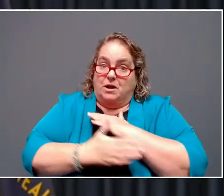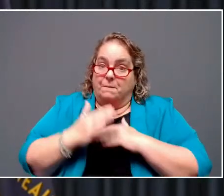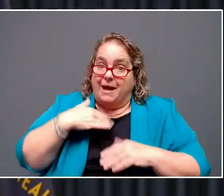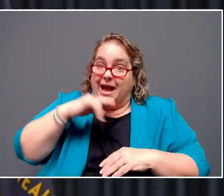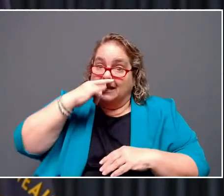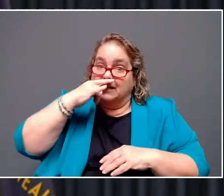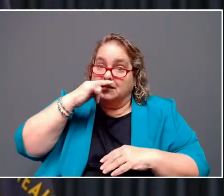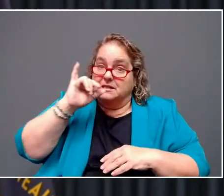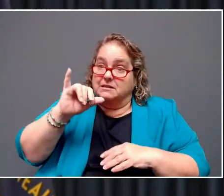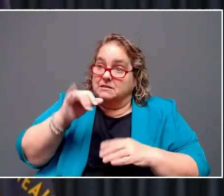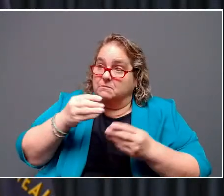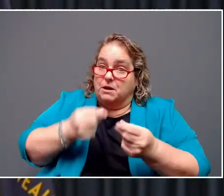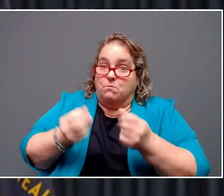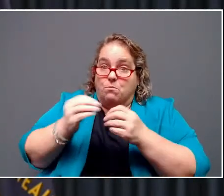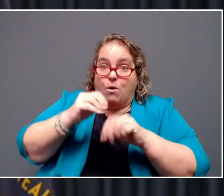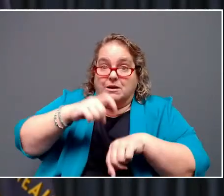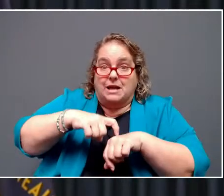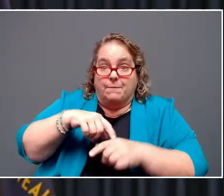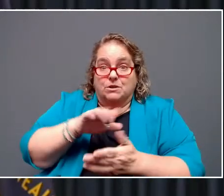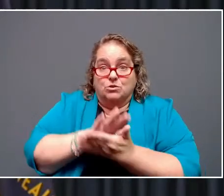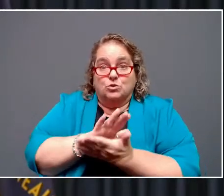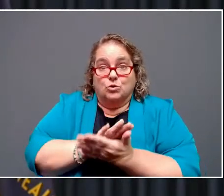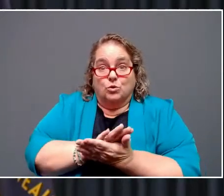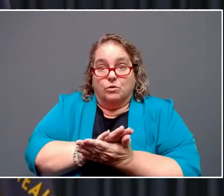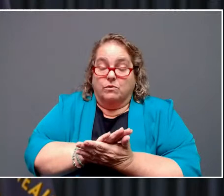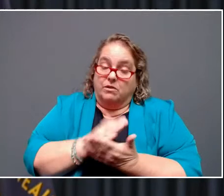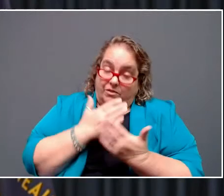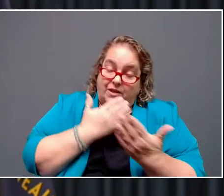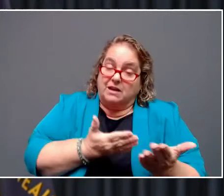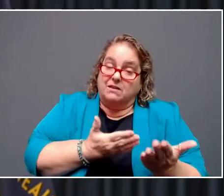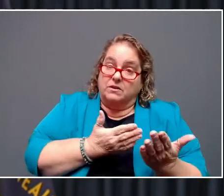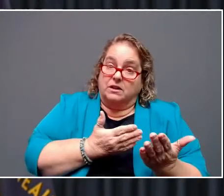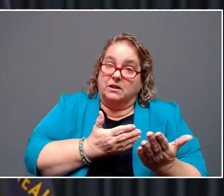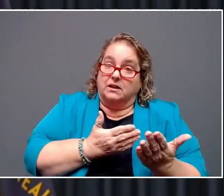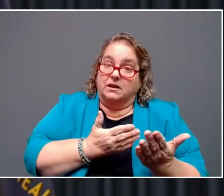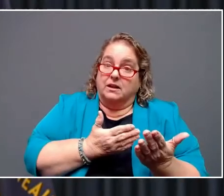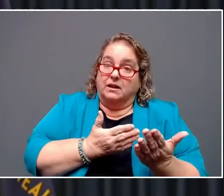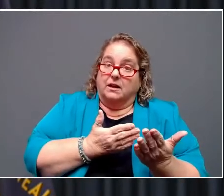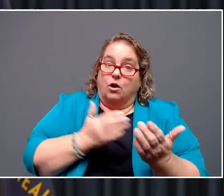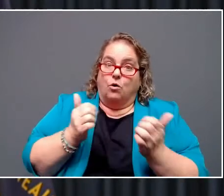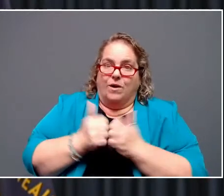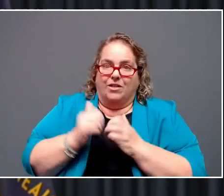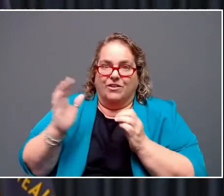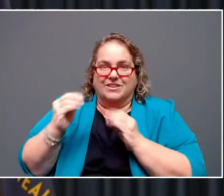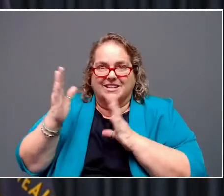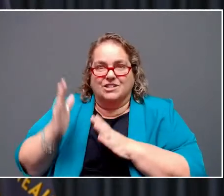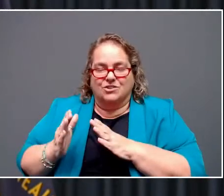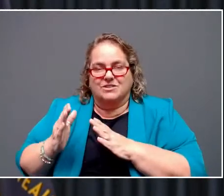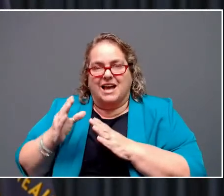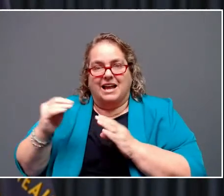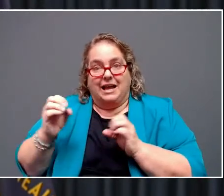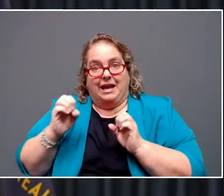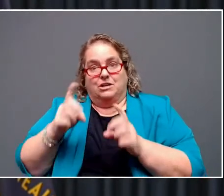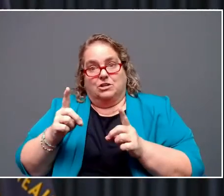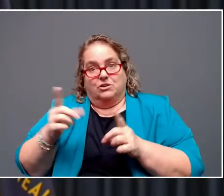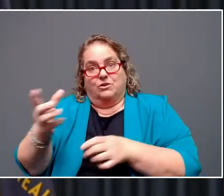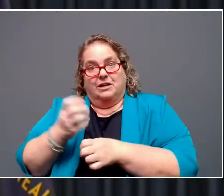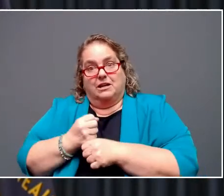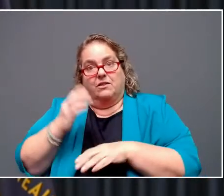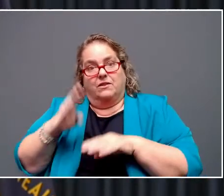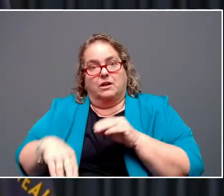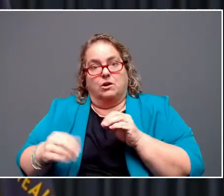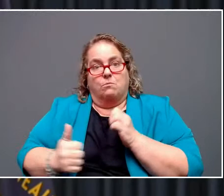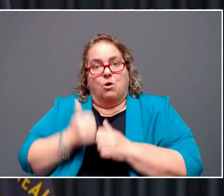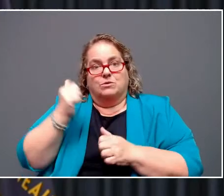in school, thankfully, and with their teachers and the education they're getting than on most days I get to see